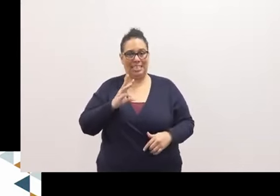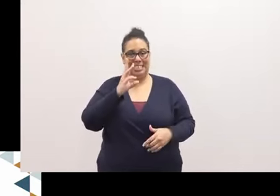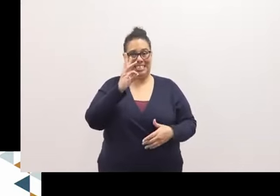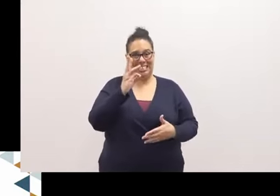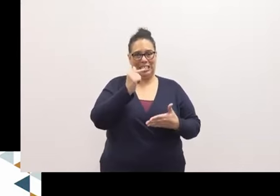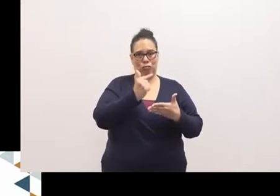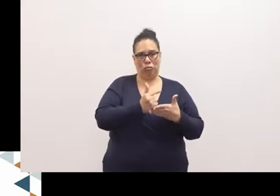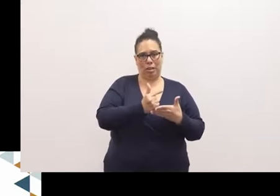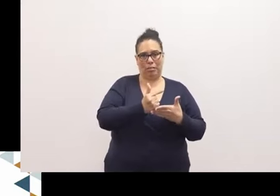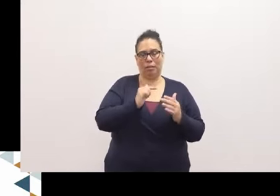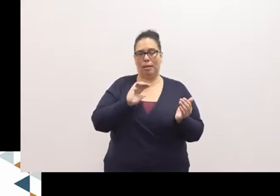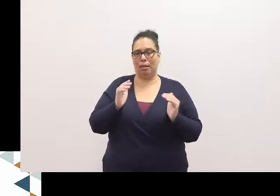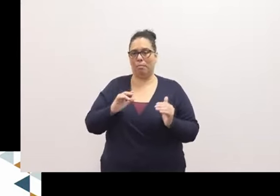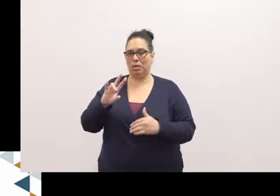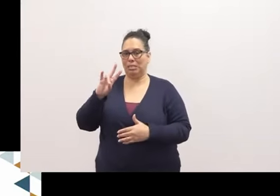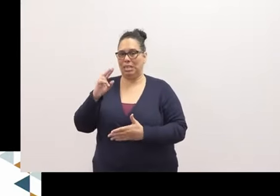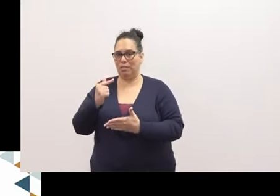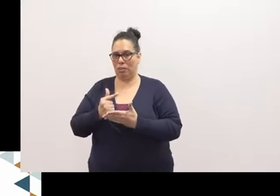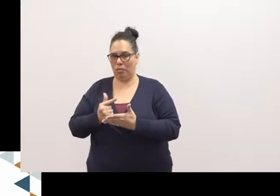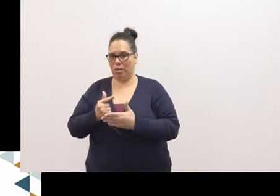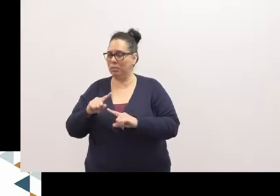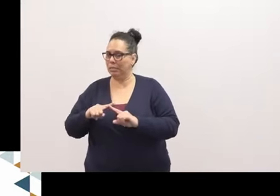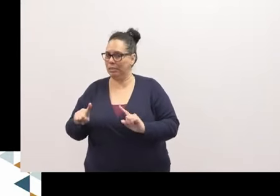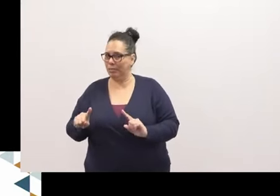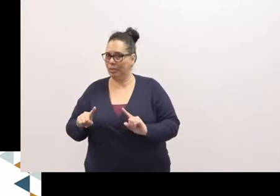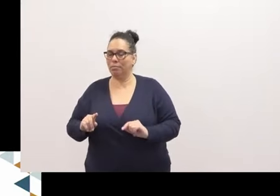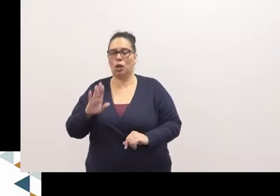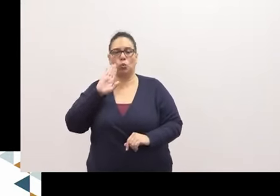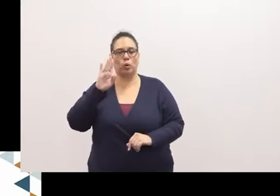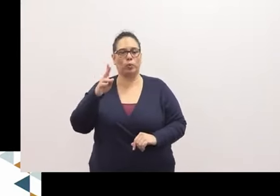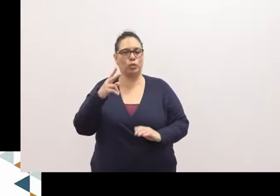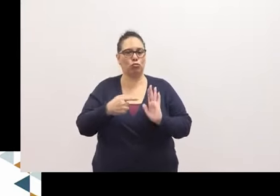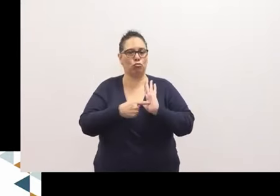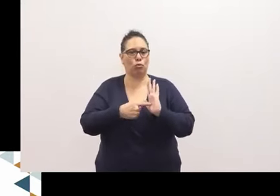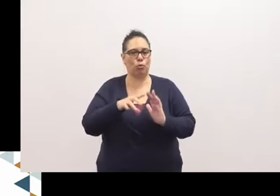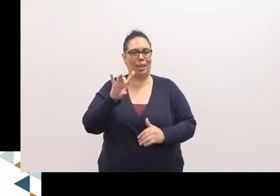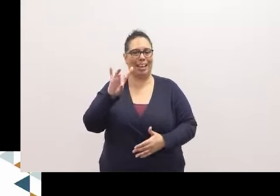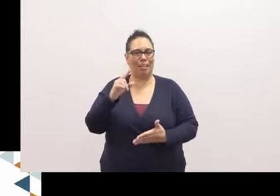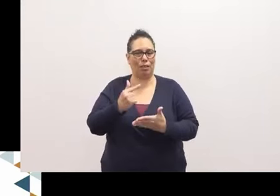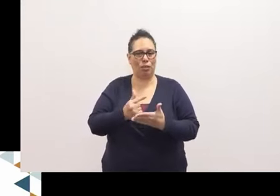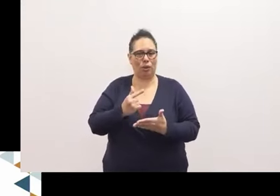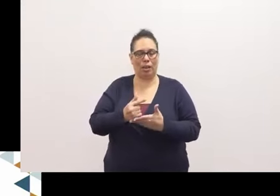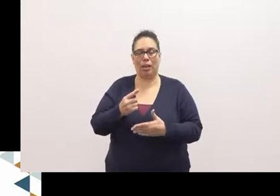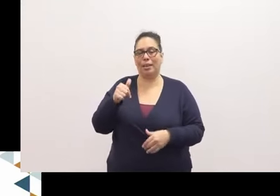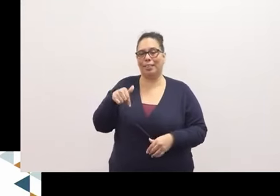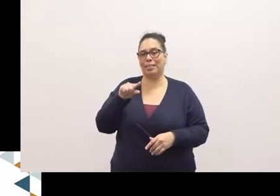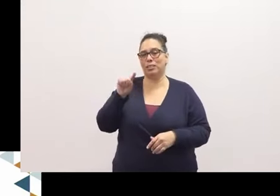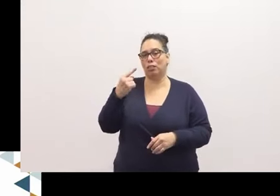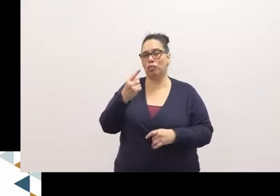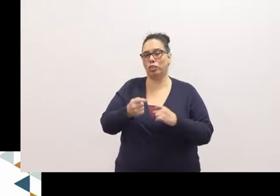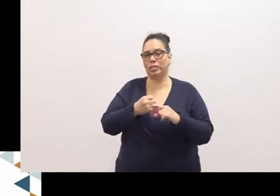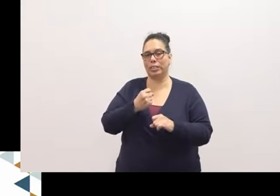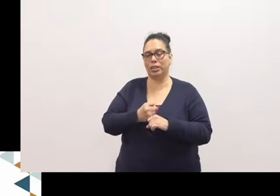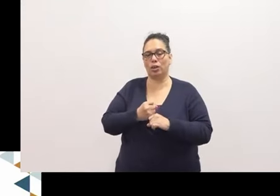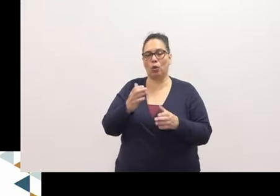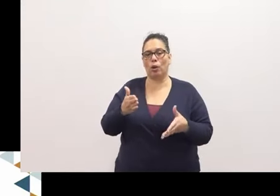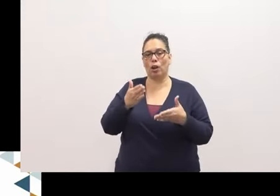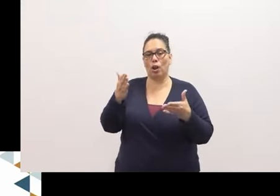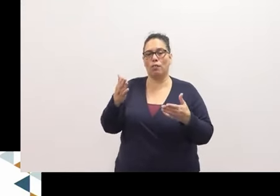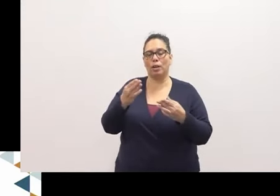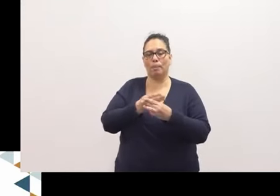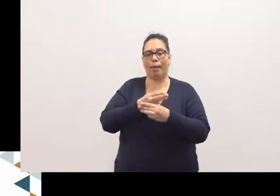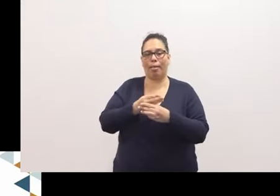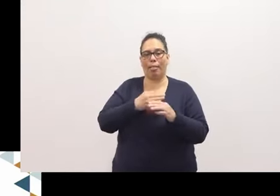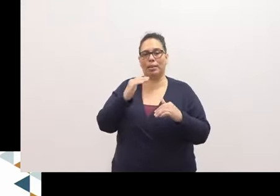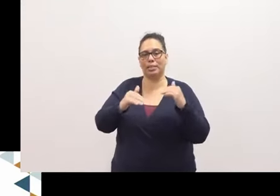our seventh graders, and then you're going to see our eighth graders. As Dr. Lund noted, this is the first year that we've offered accelerated math